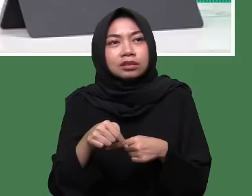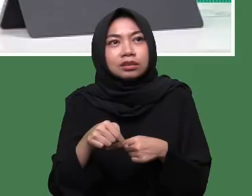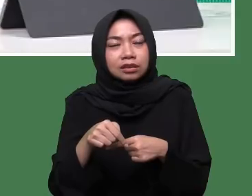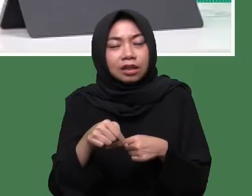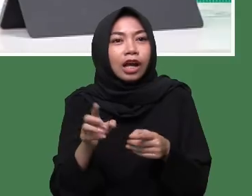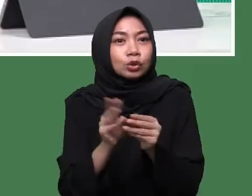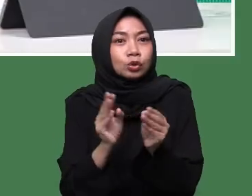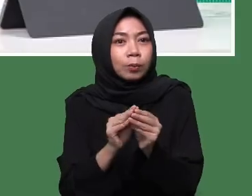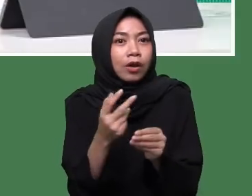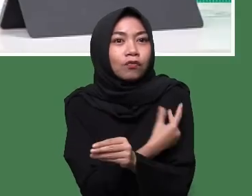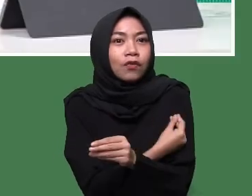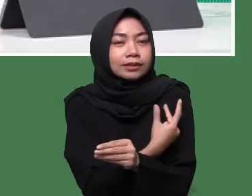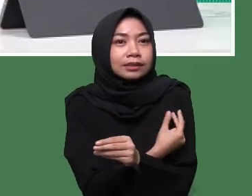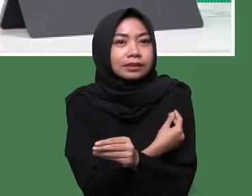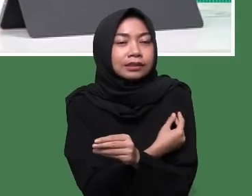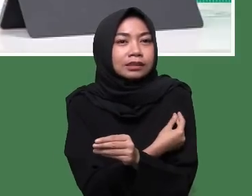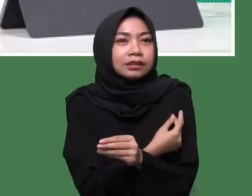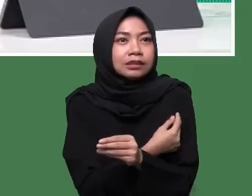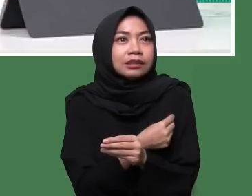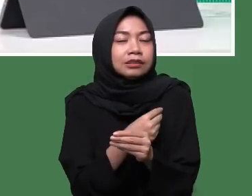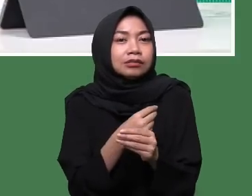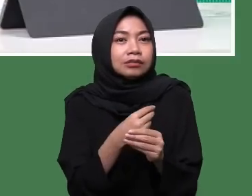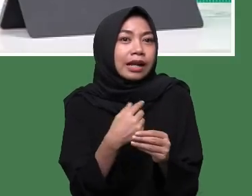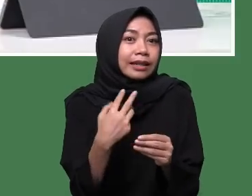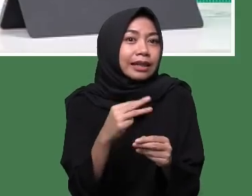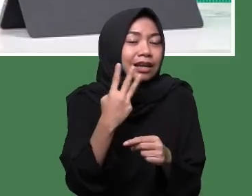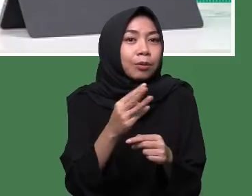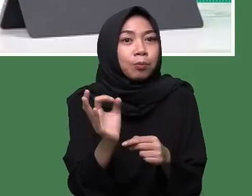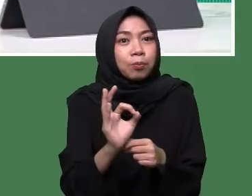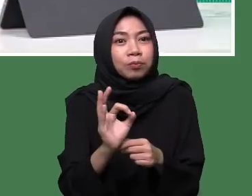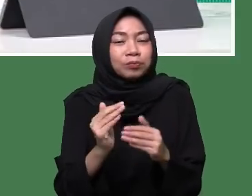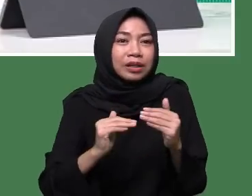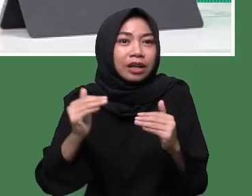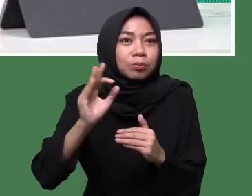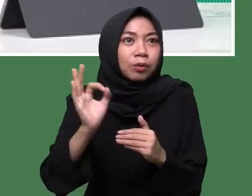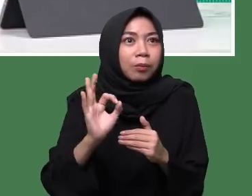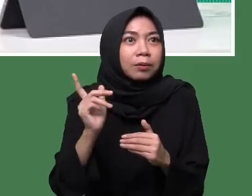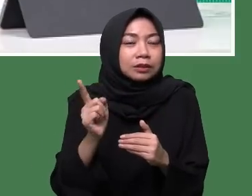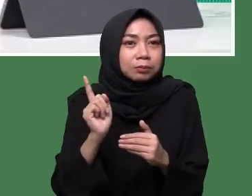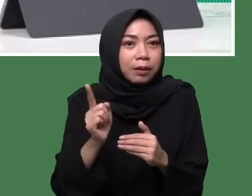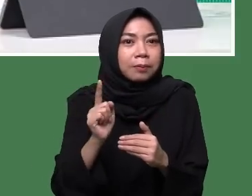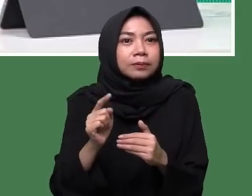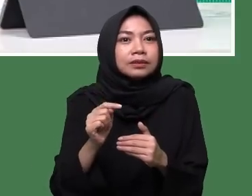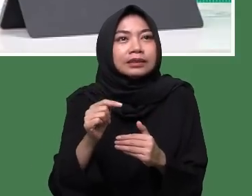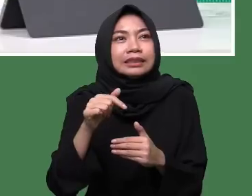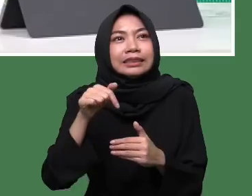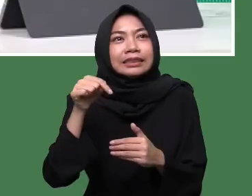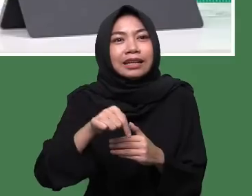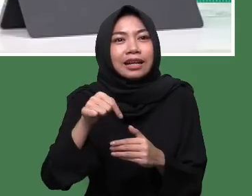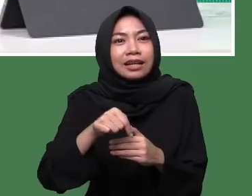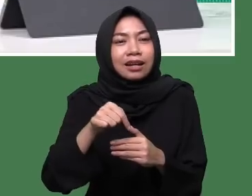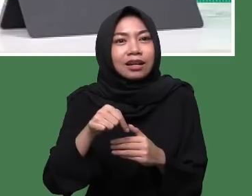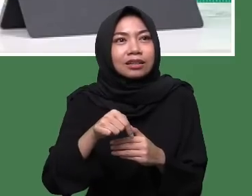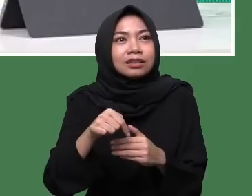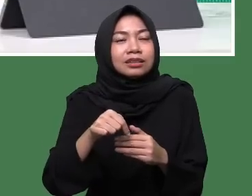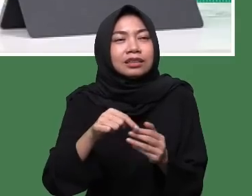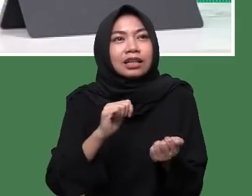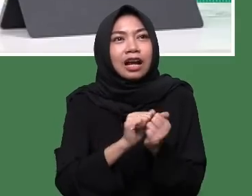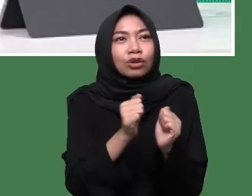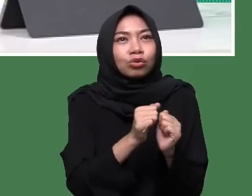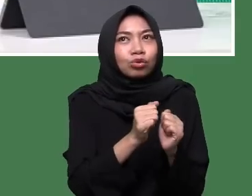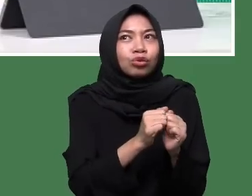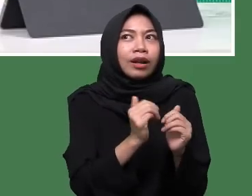increase the coverage because of the herd immunity at this moment relatively still high.